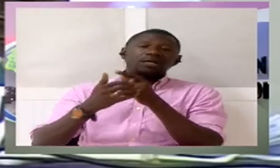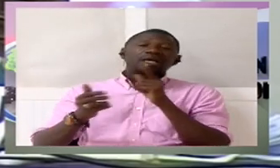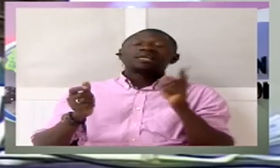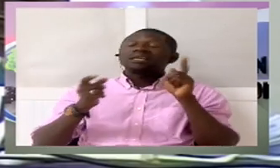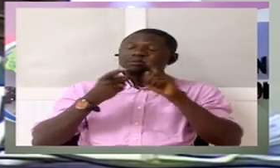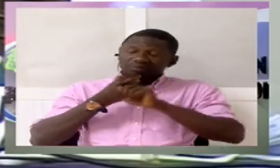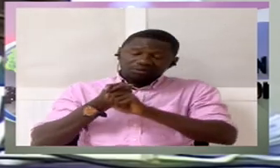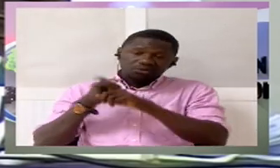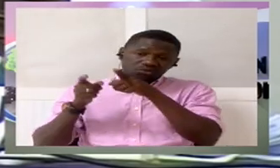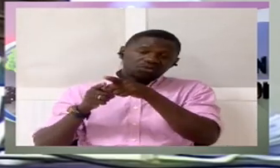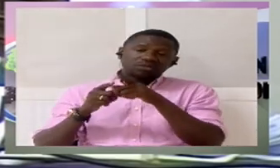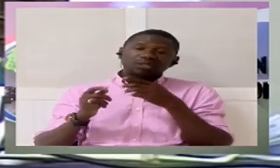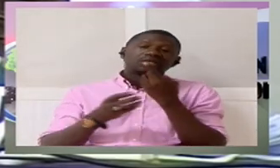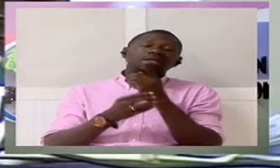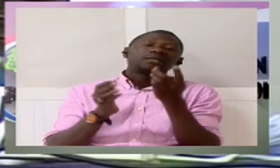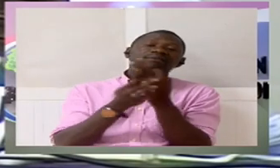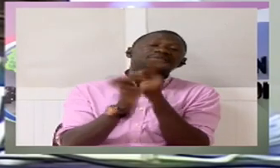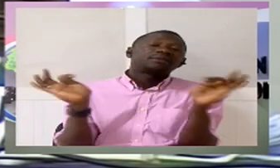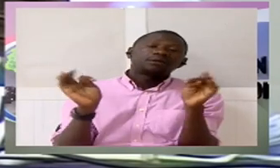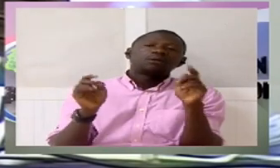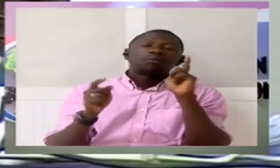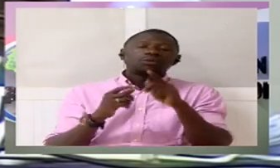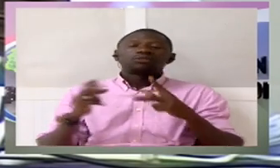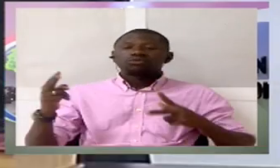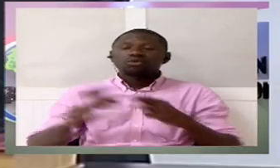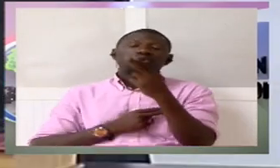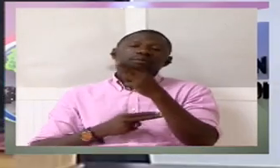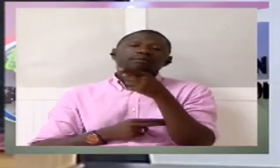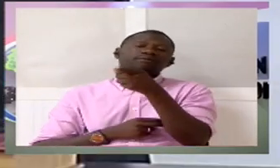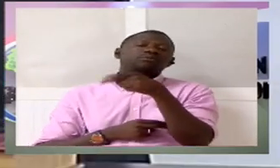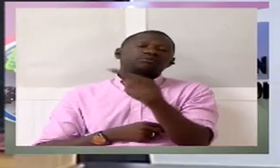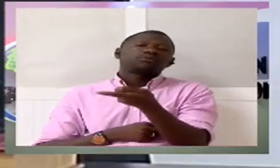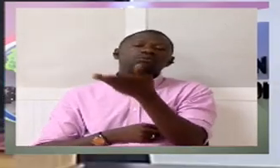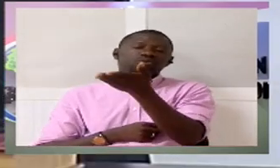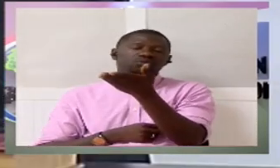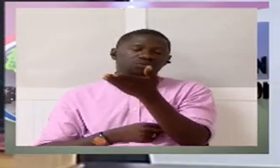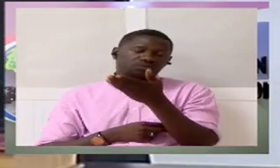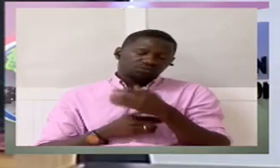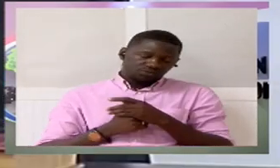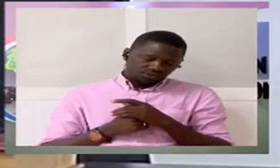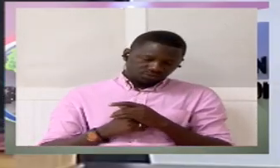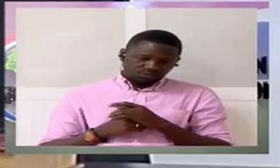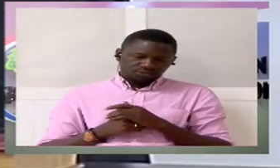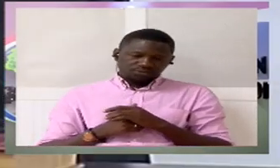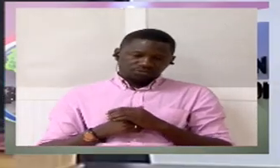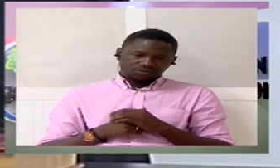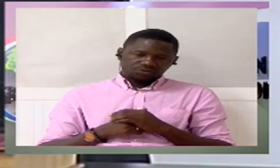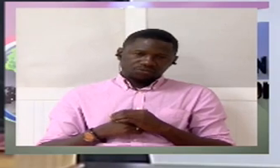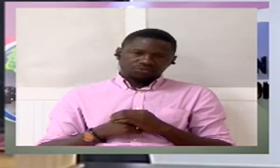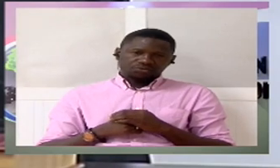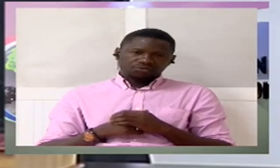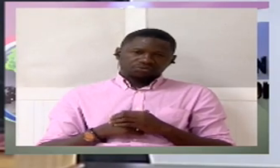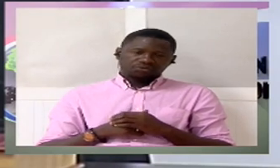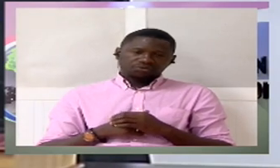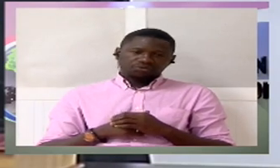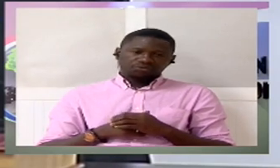he is free but is cut off from you. Rehani alataro kasokono naka nyi nyomo yolumenu